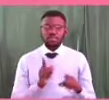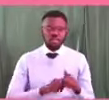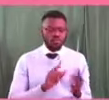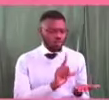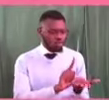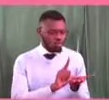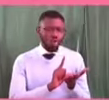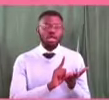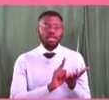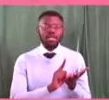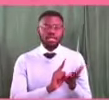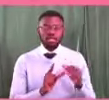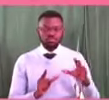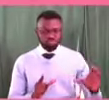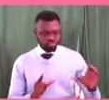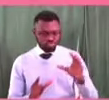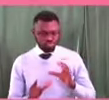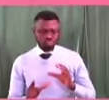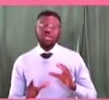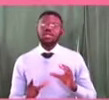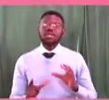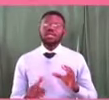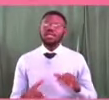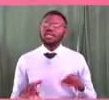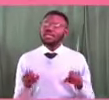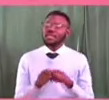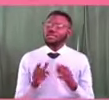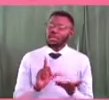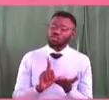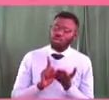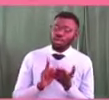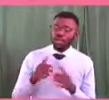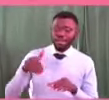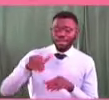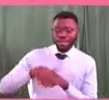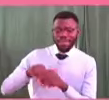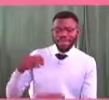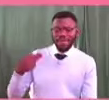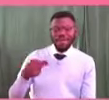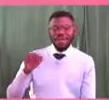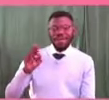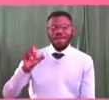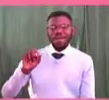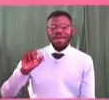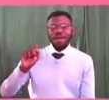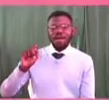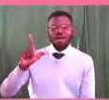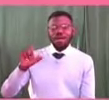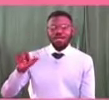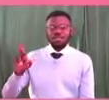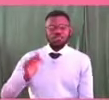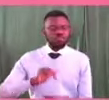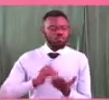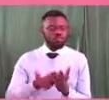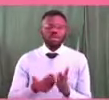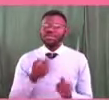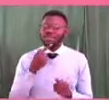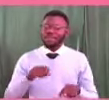that we are using, even the lending we have in the Hustler Fund, we made a